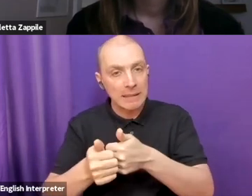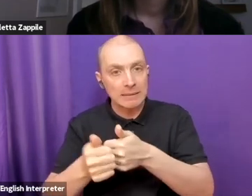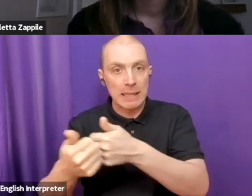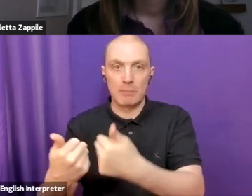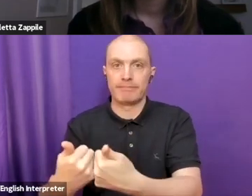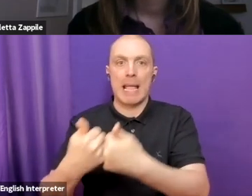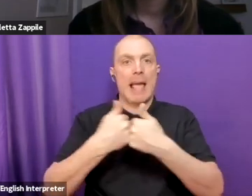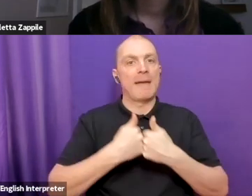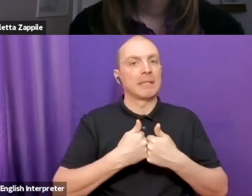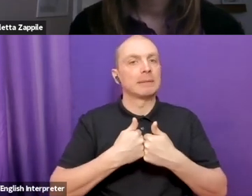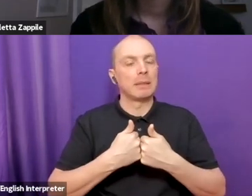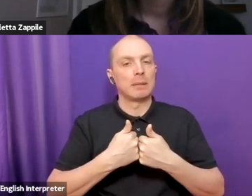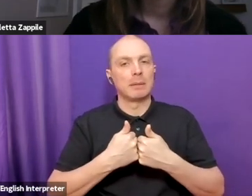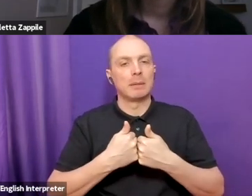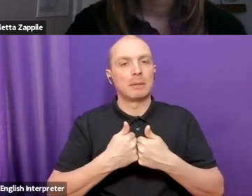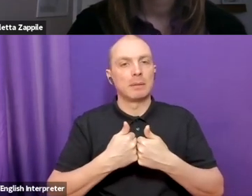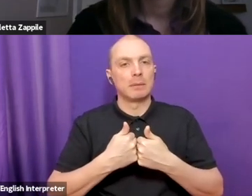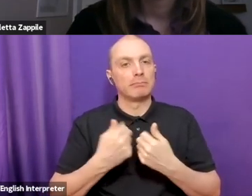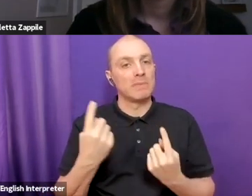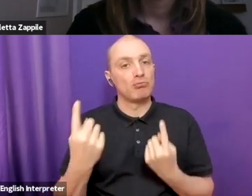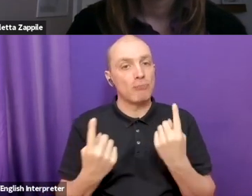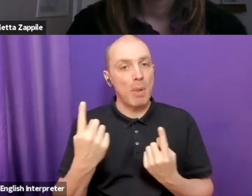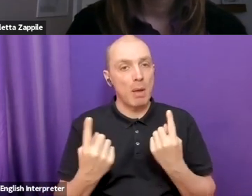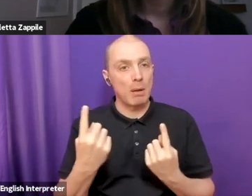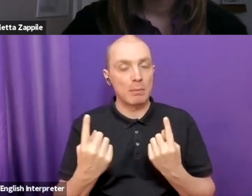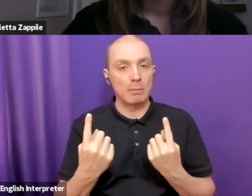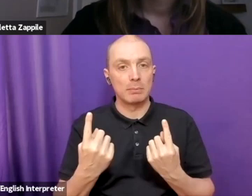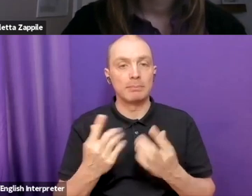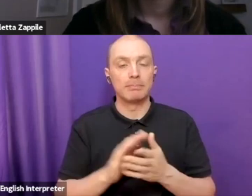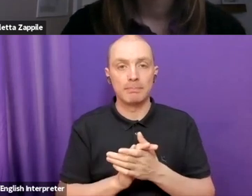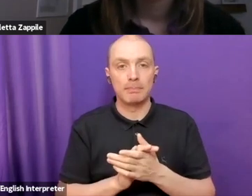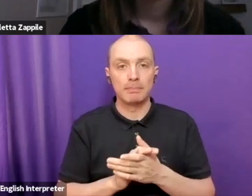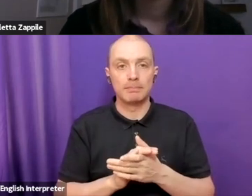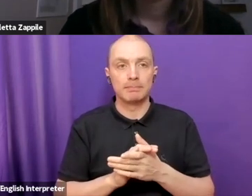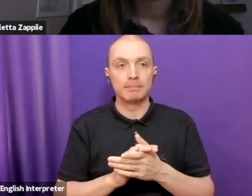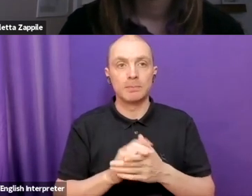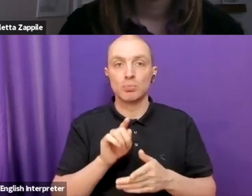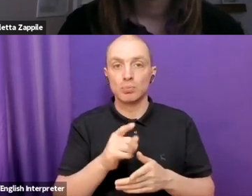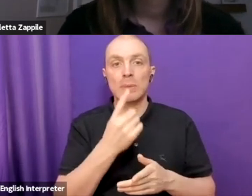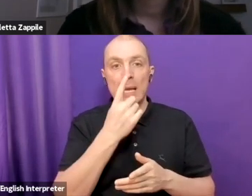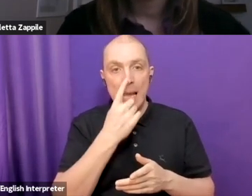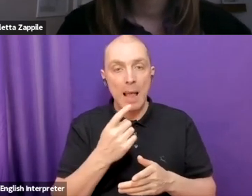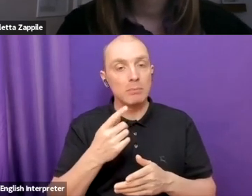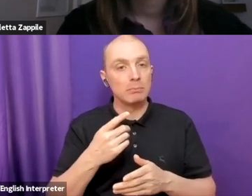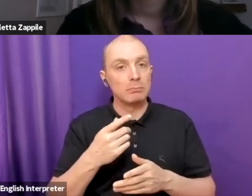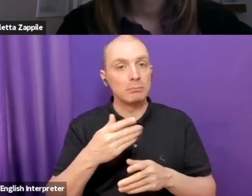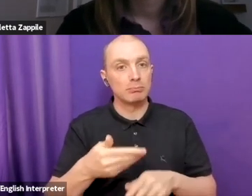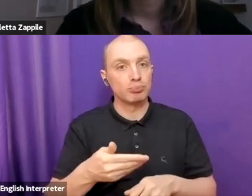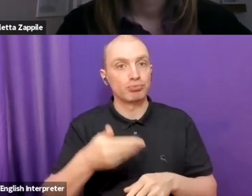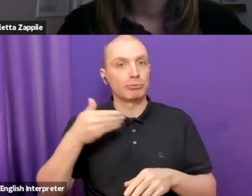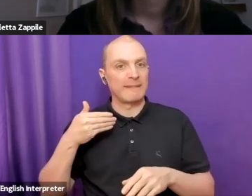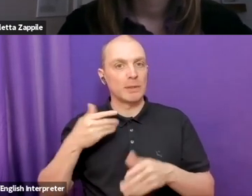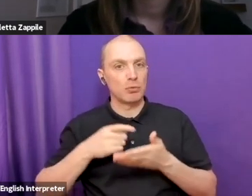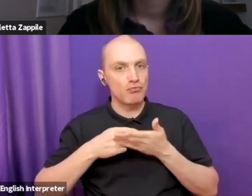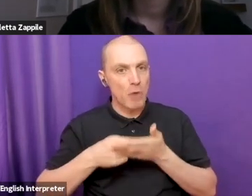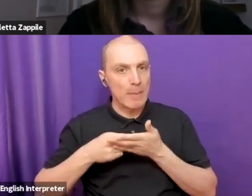looked at. So that's really useful. And, presumably we can go back and we can look at what some of the recommendations were and compare those to our kind of current policy context.